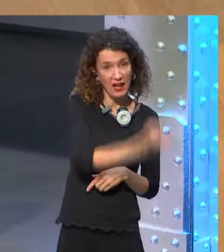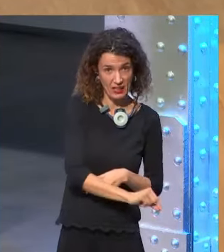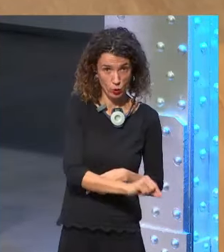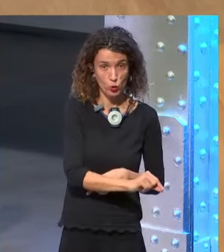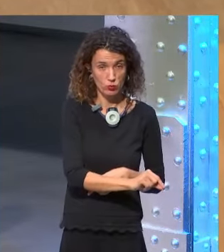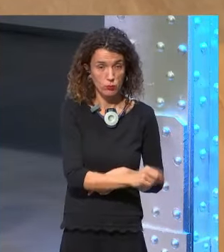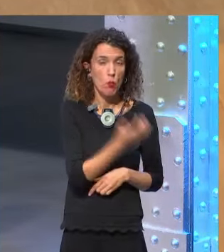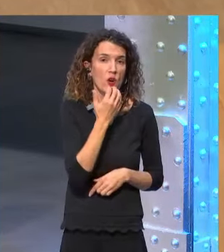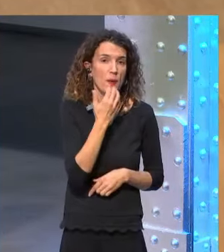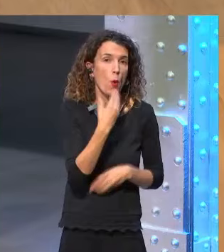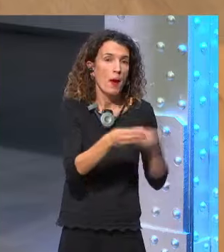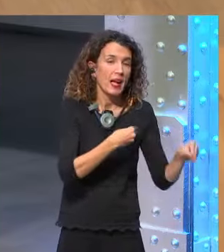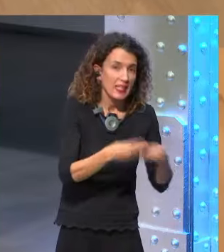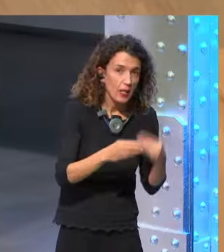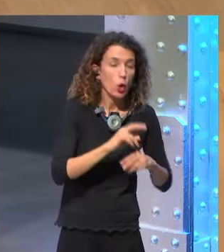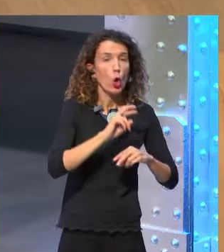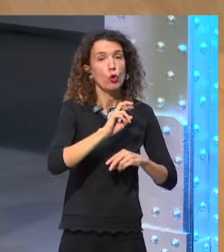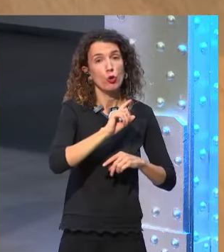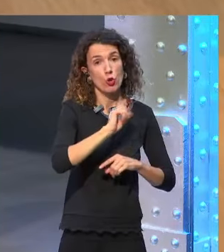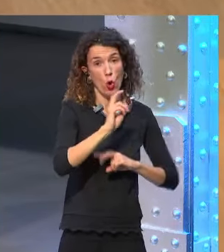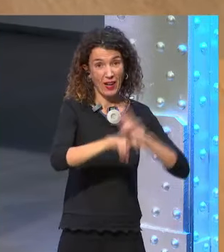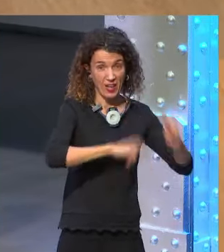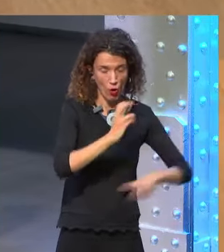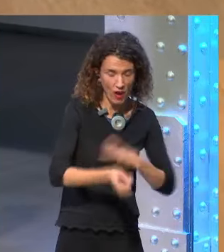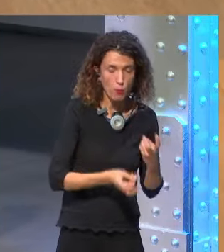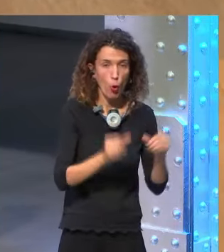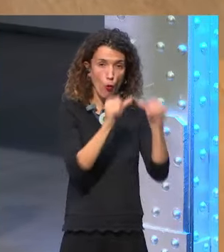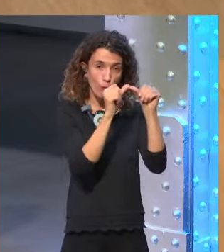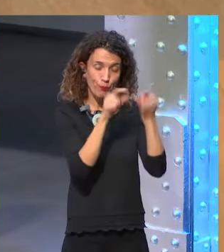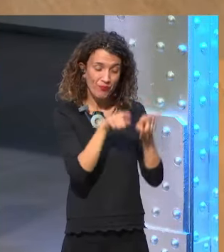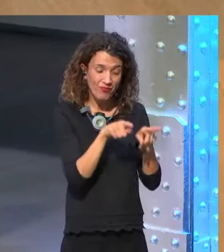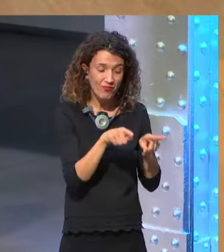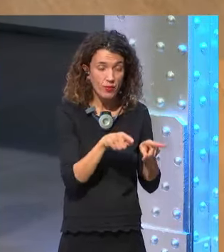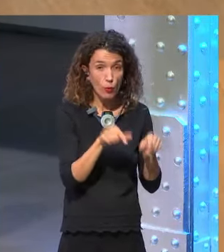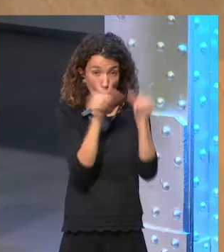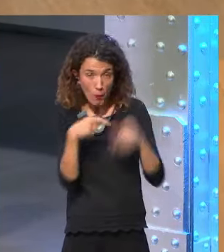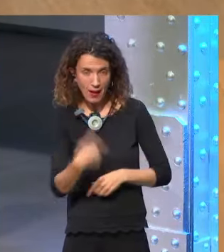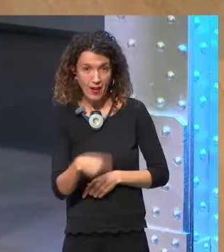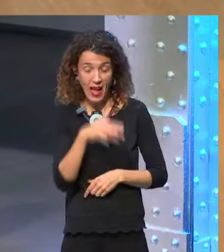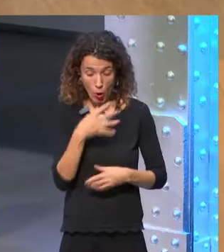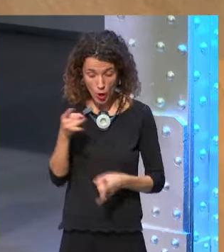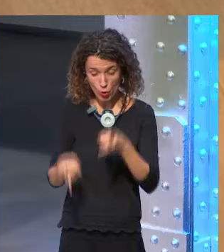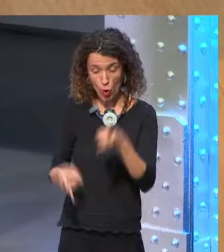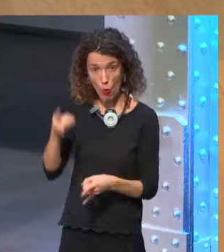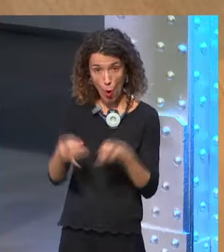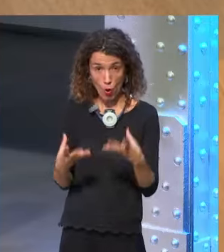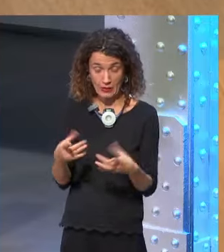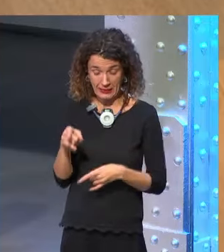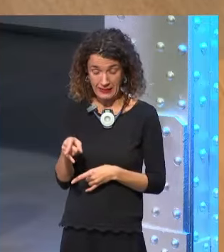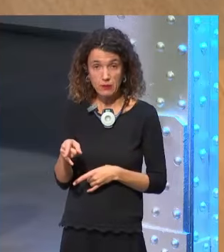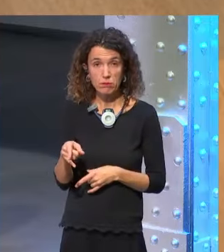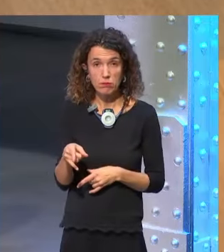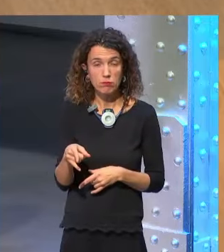non-renewable materials. And shape is expensive. Now, with robots and robotics